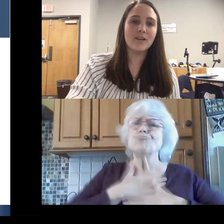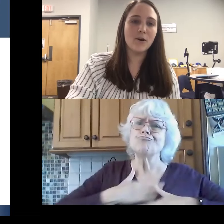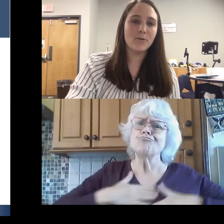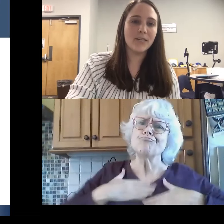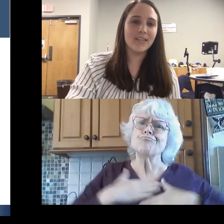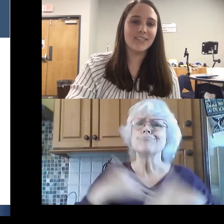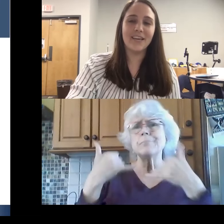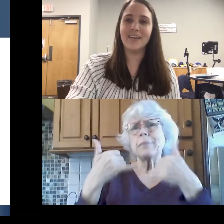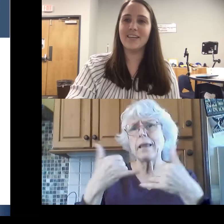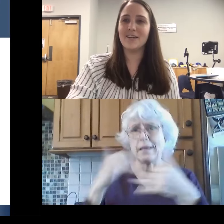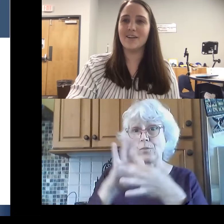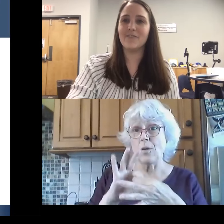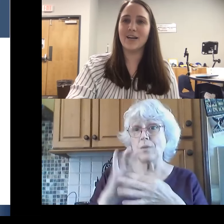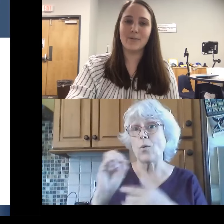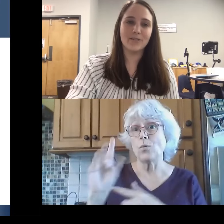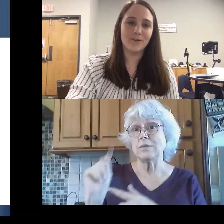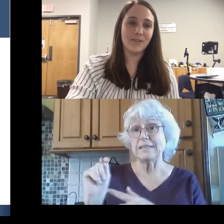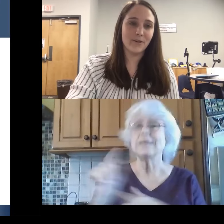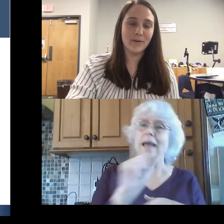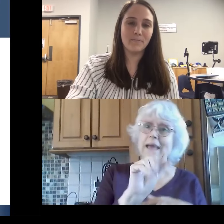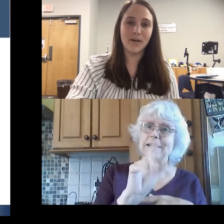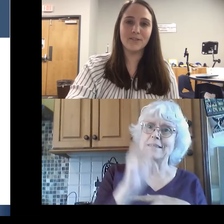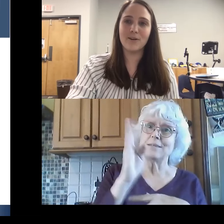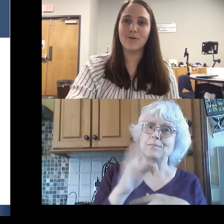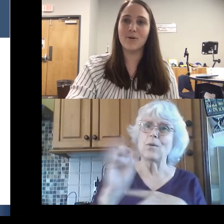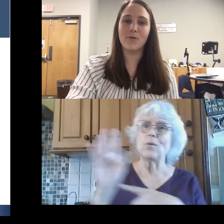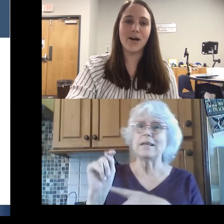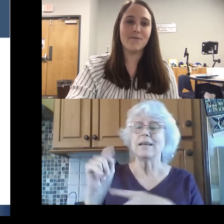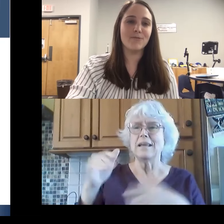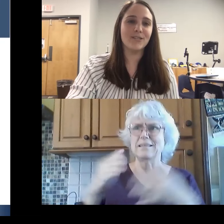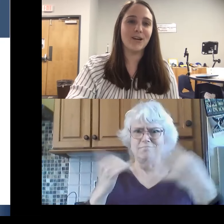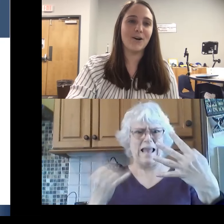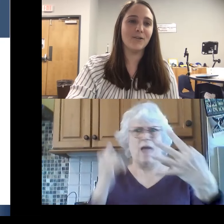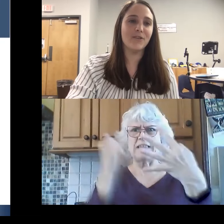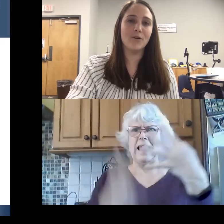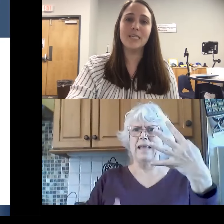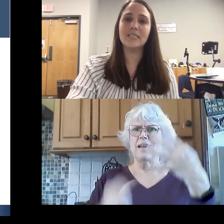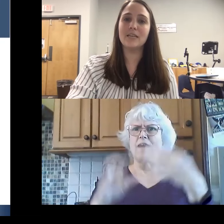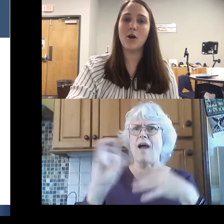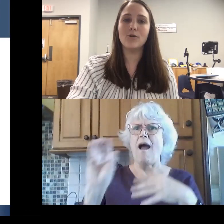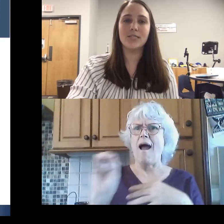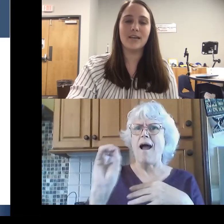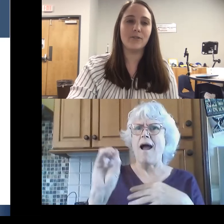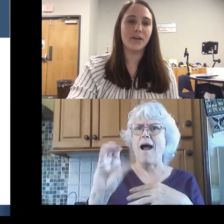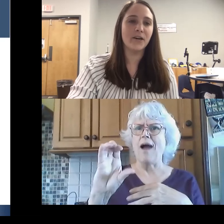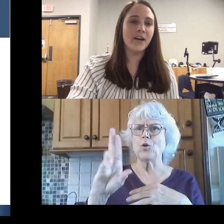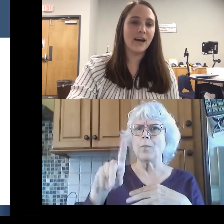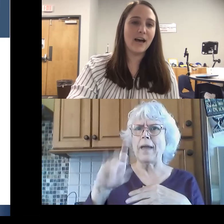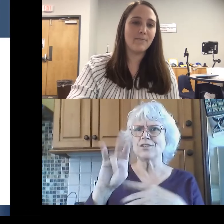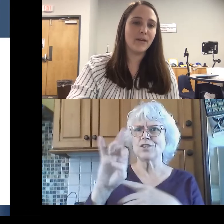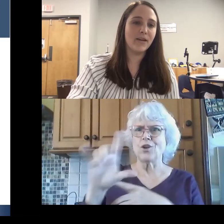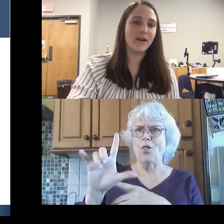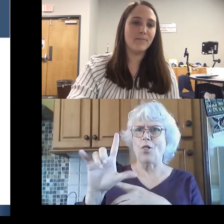first I know it is the end of Occupational Therapy Month so I want to wish all of the OTs and COTAs out there